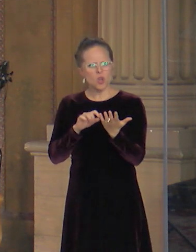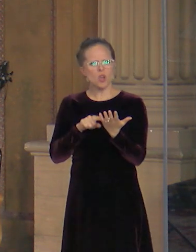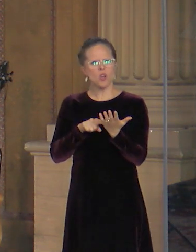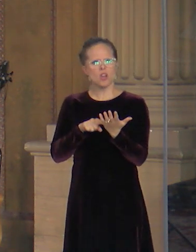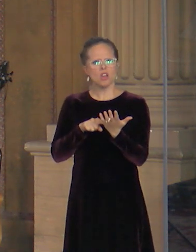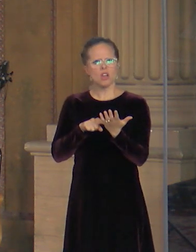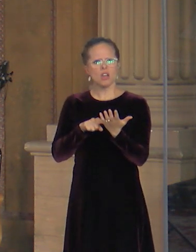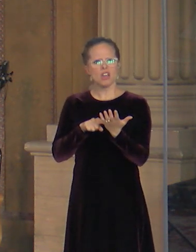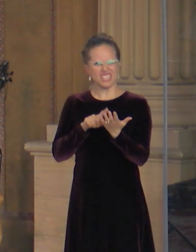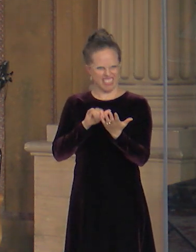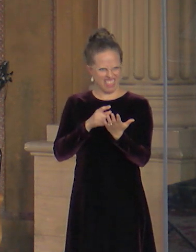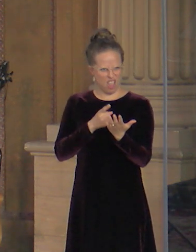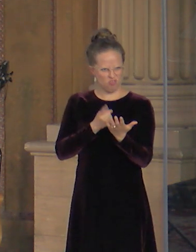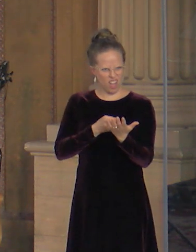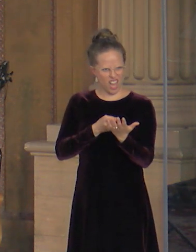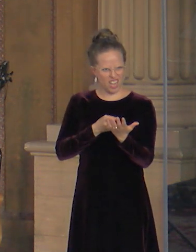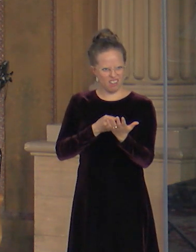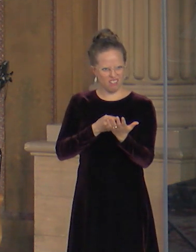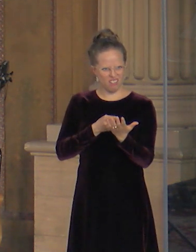up which one do we believe